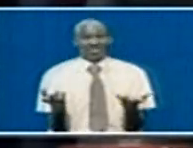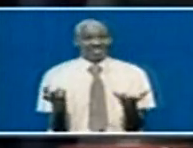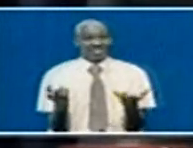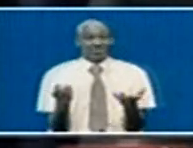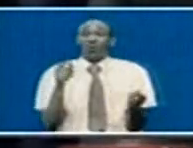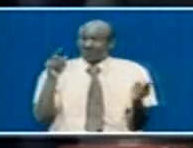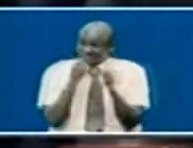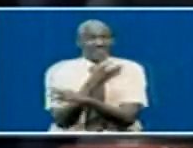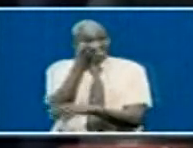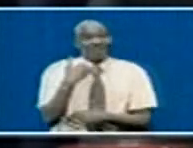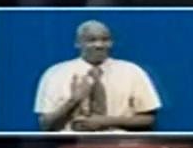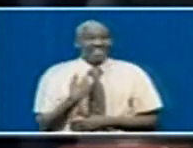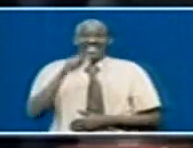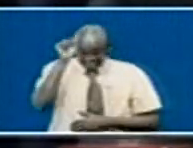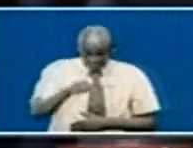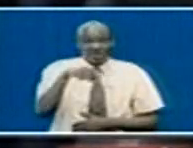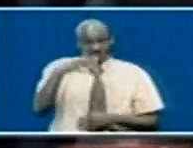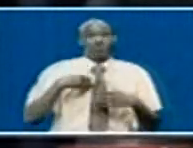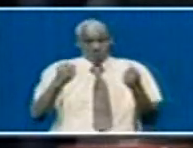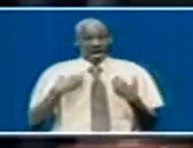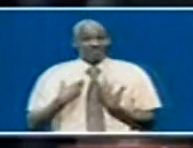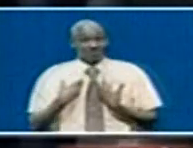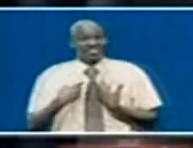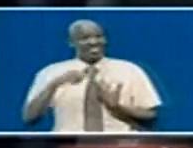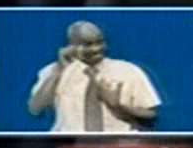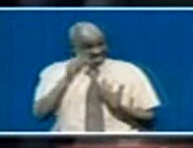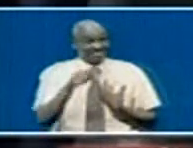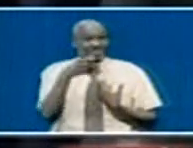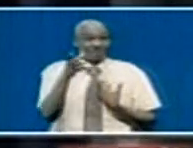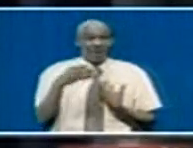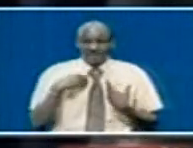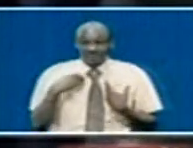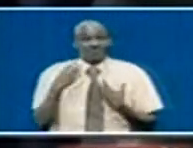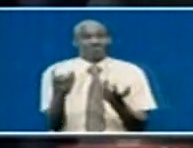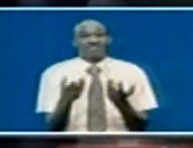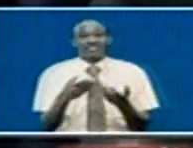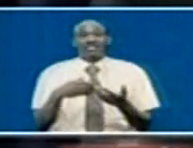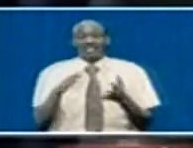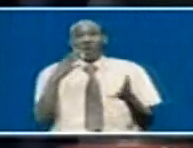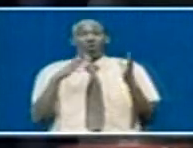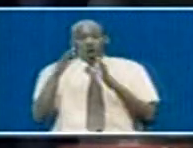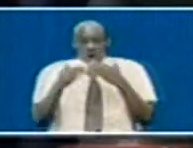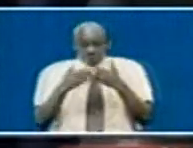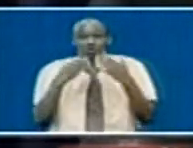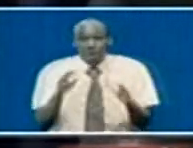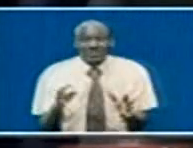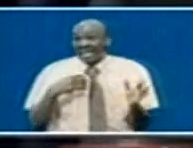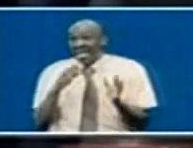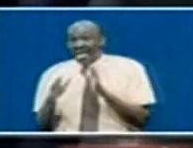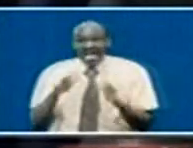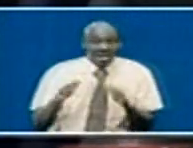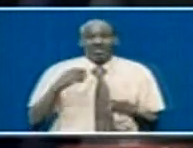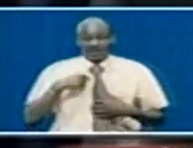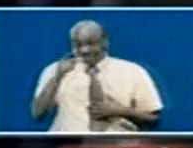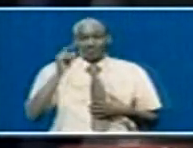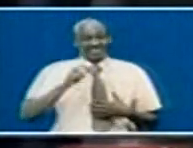there is a difference. Yes, they are bold. Yes, they are courageous. They are desperate. Yes, we have to recognize